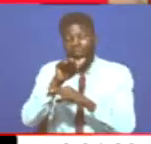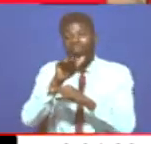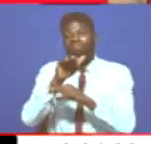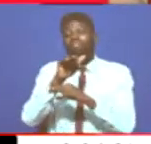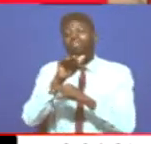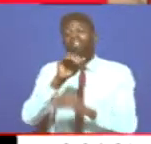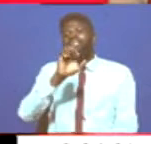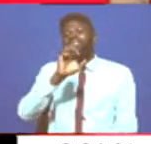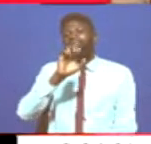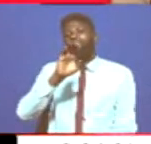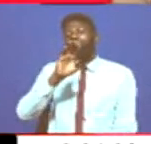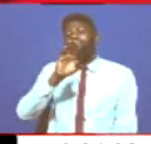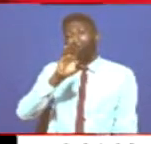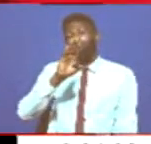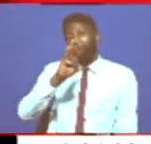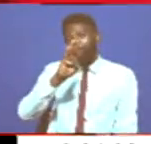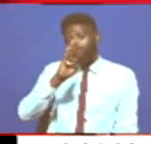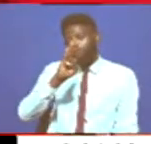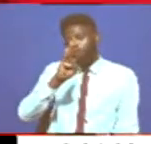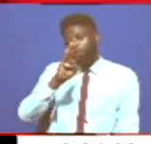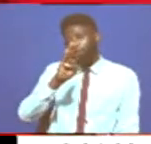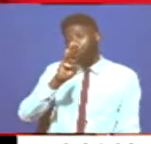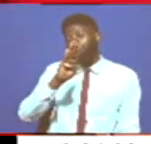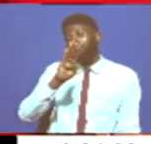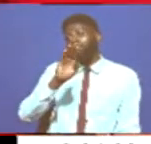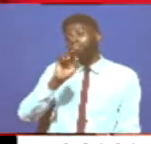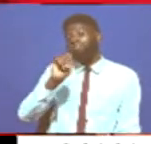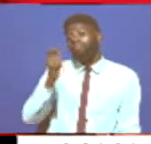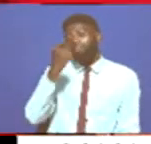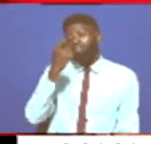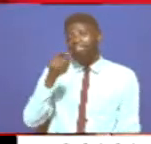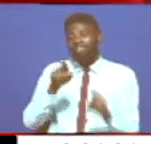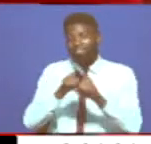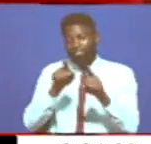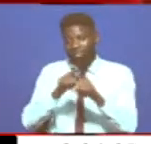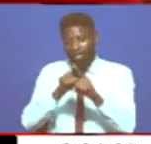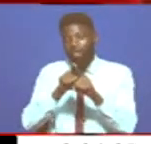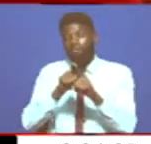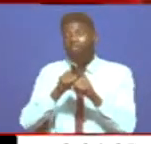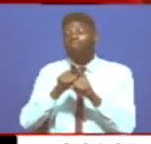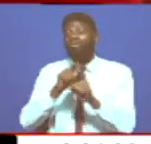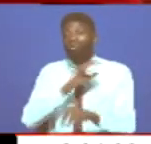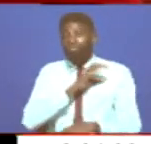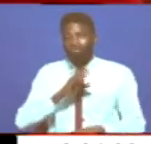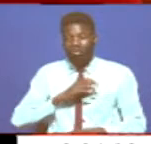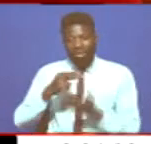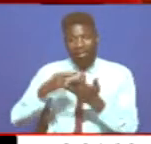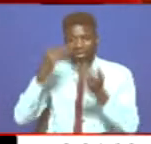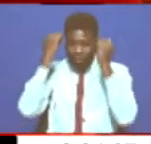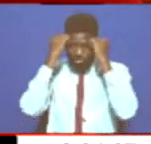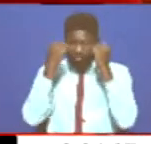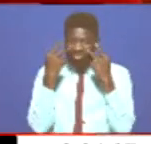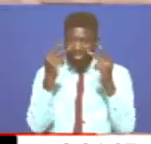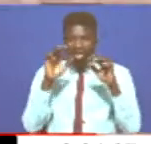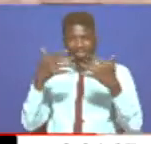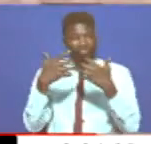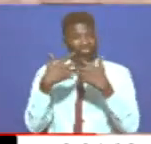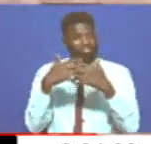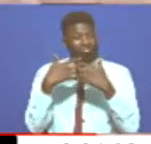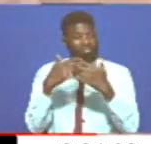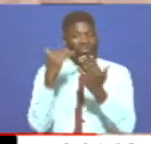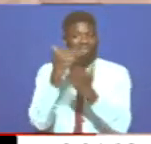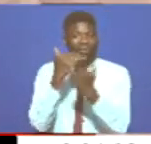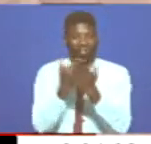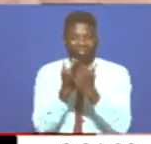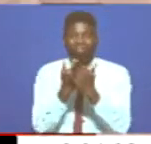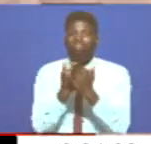the Commission of Higher Education to relook into the issue of accreditation of engineering programs. We